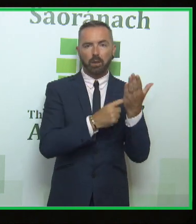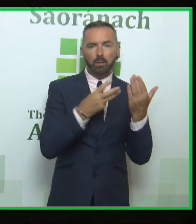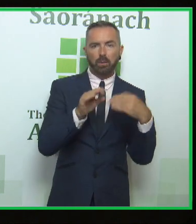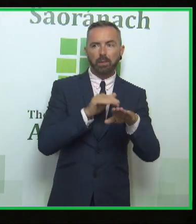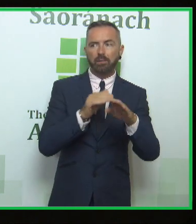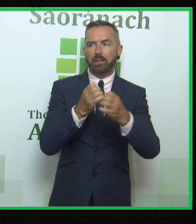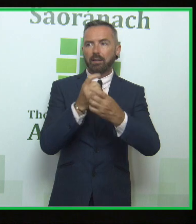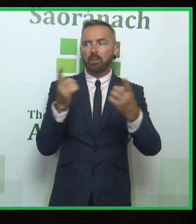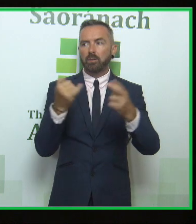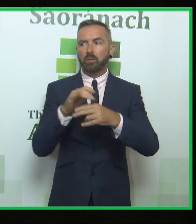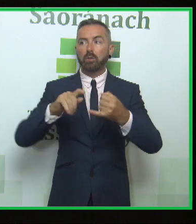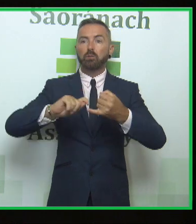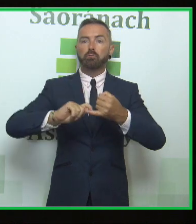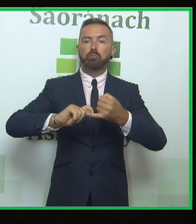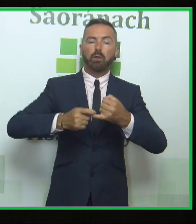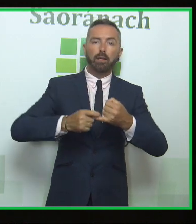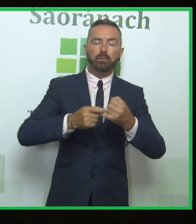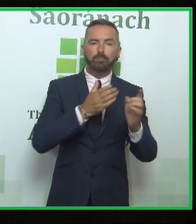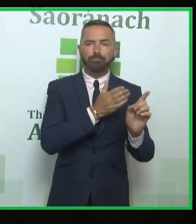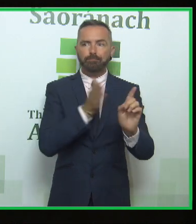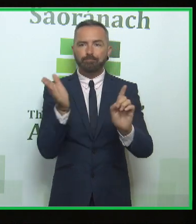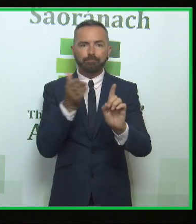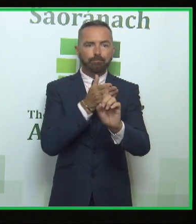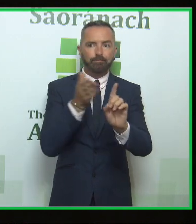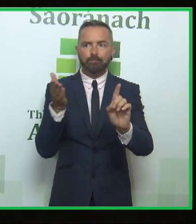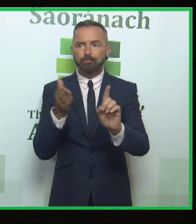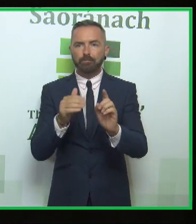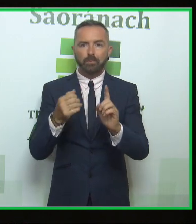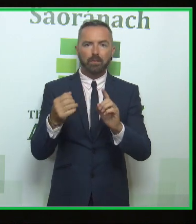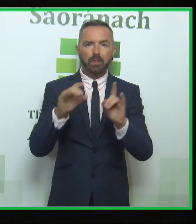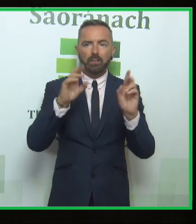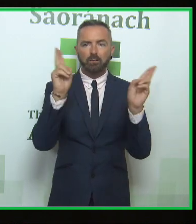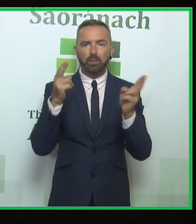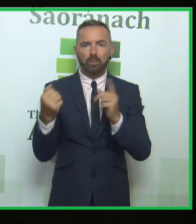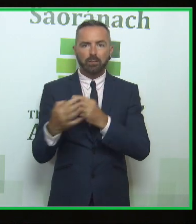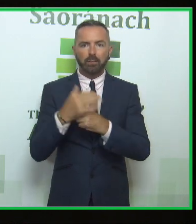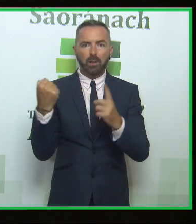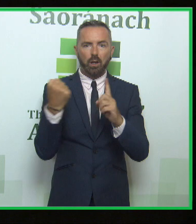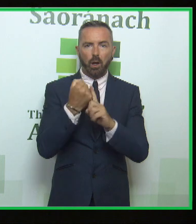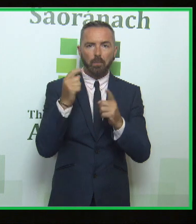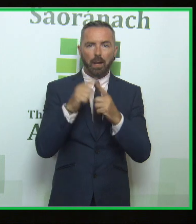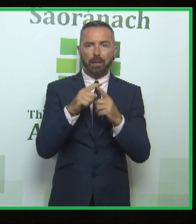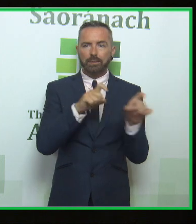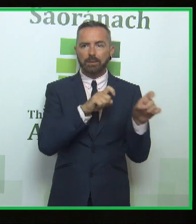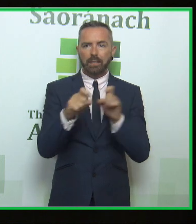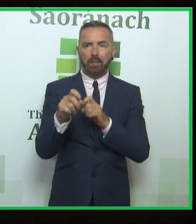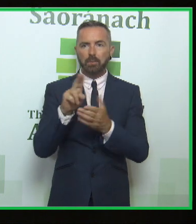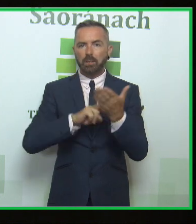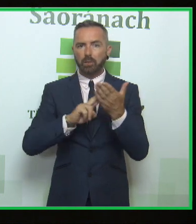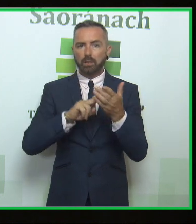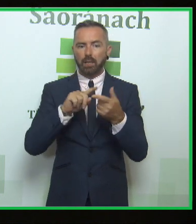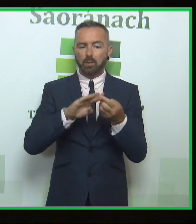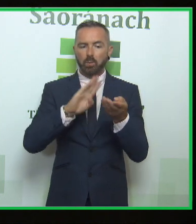people who are trying to navigate harm reduction, trying to stabilise their drug use, and ultimately trying to get into